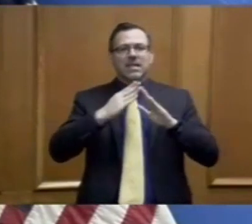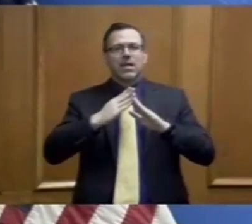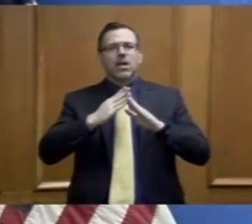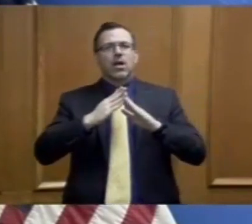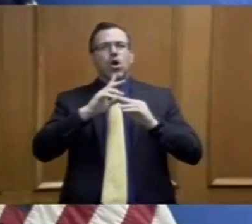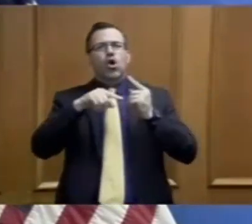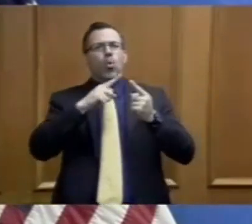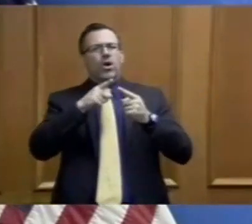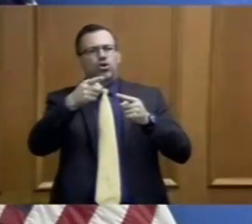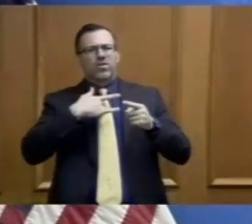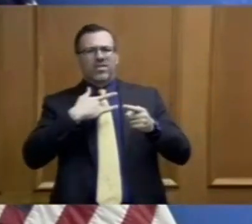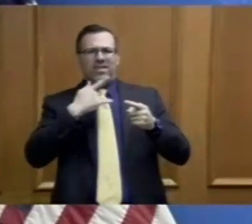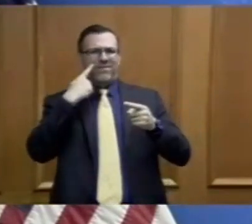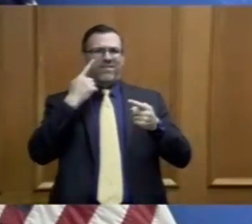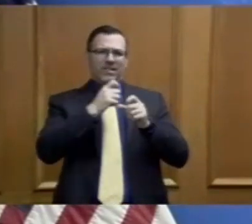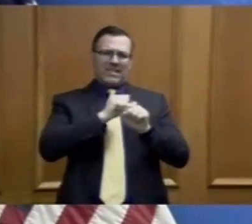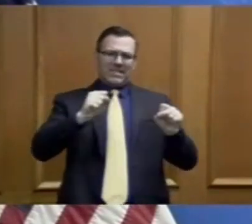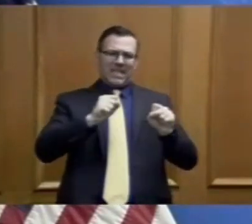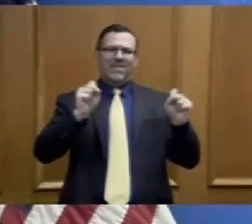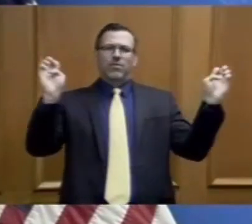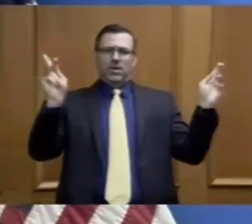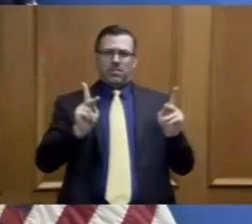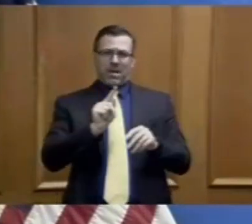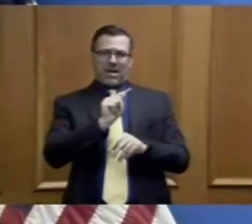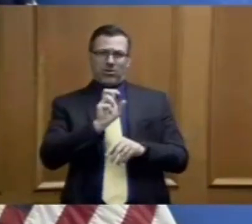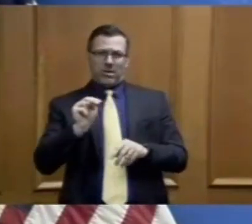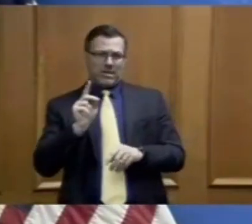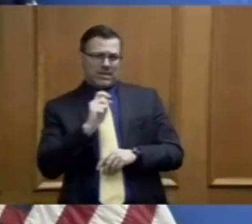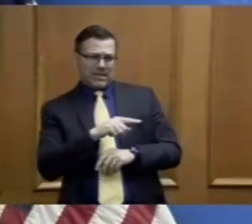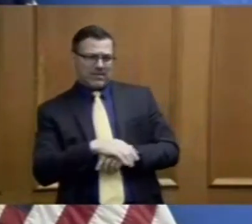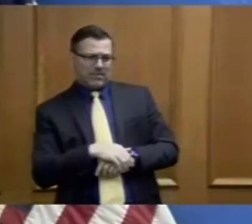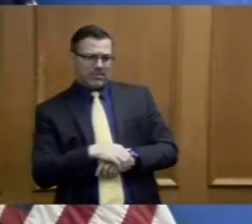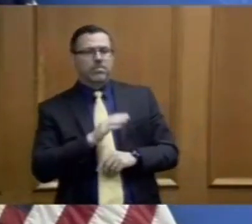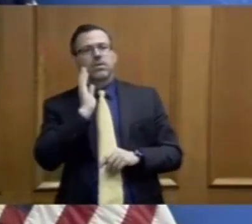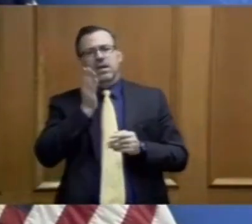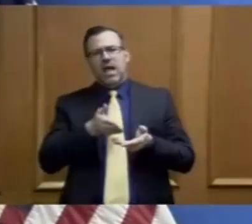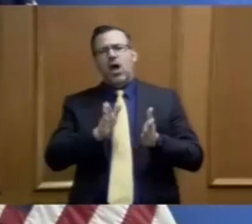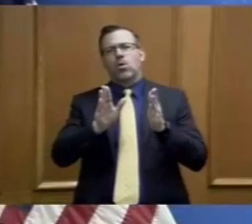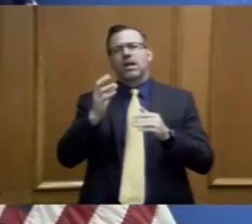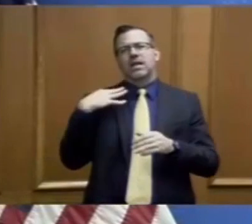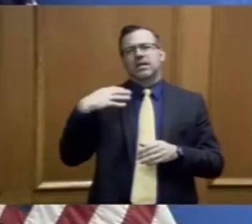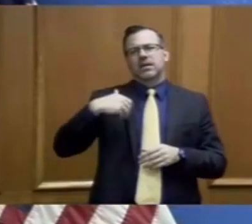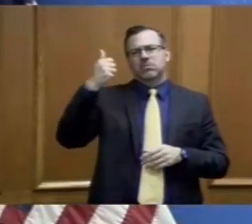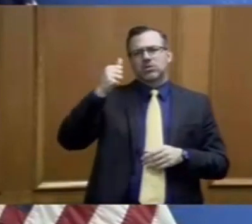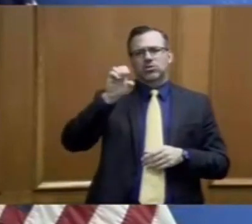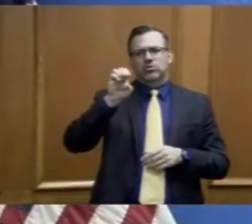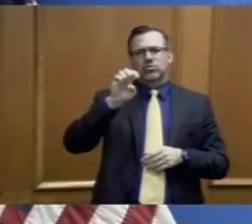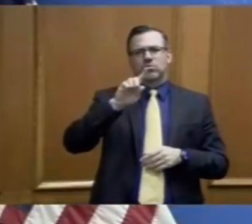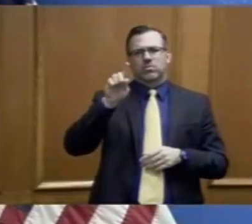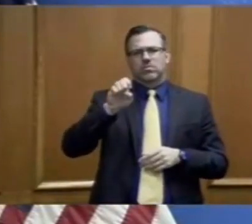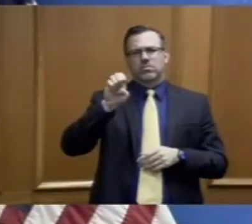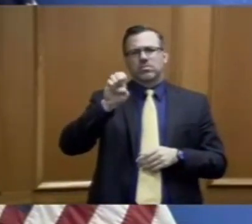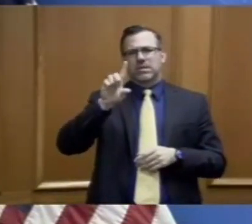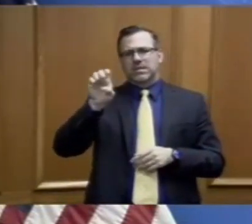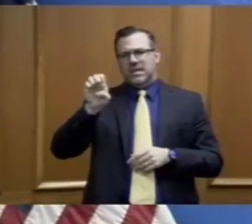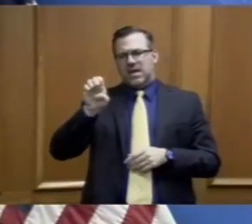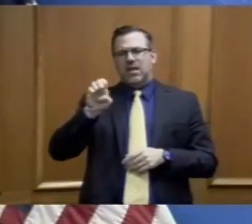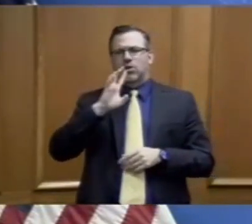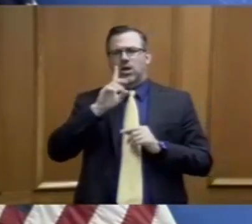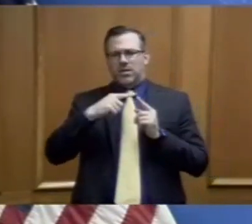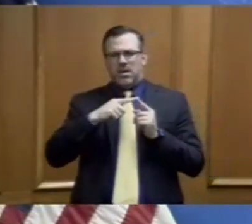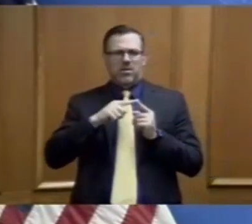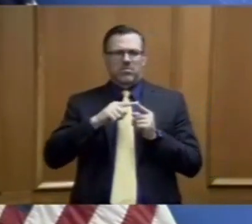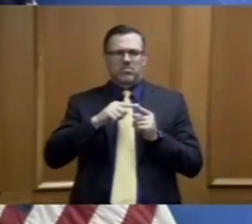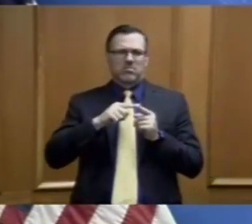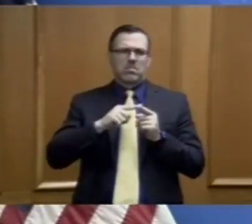to Tennessee? I'm going to let Commissioner Ezell talk about the specific message and around